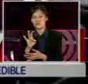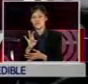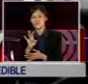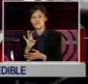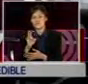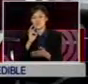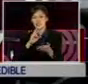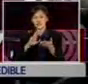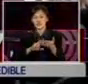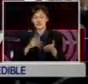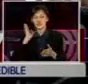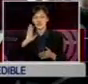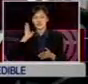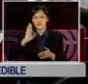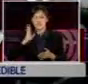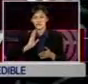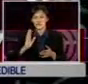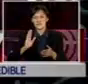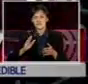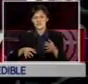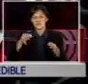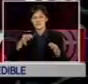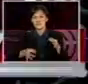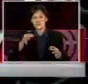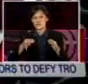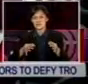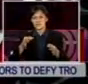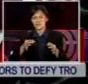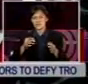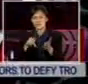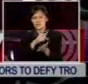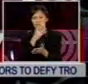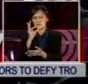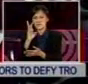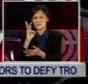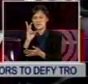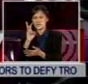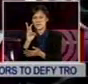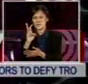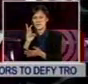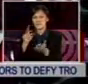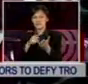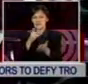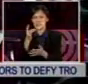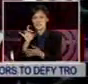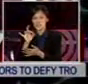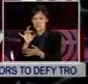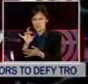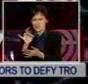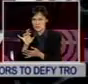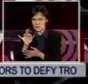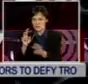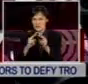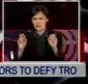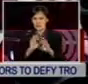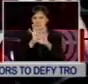of the records of the previous hearing, and also on page 16, on page 17 and page 18. So it is very